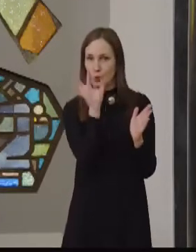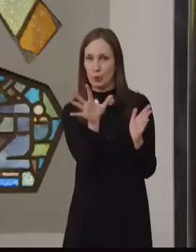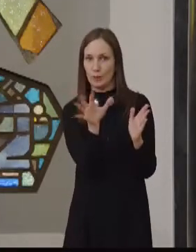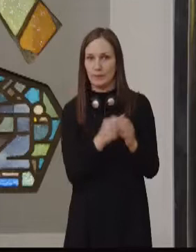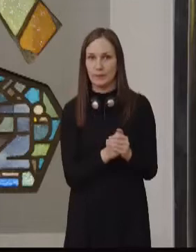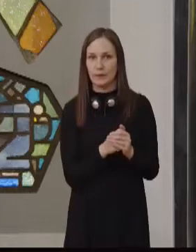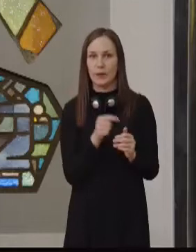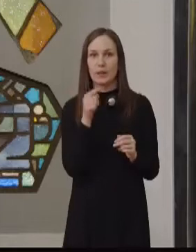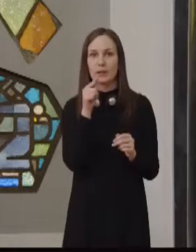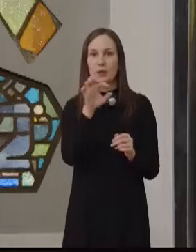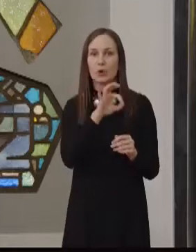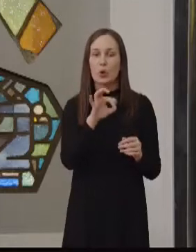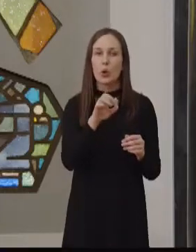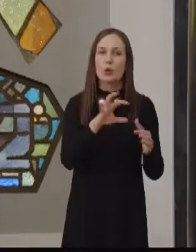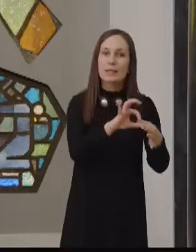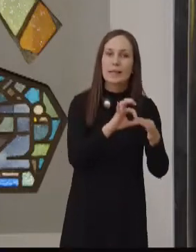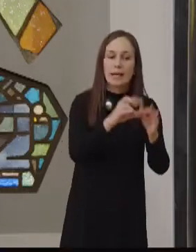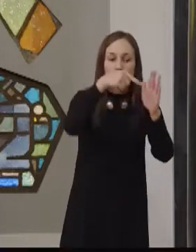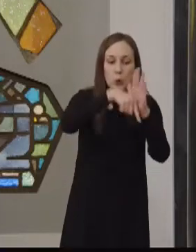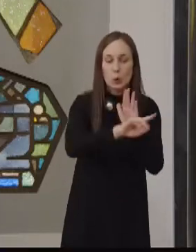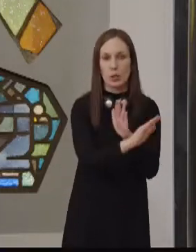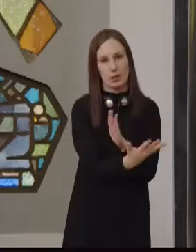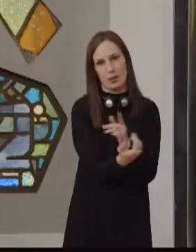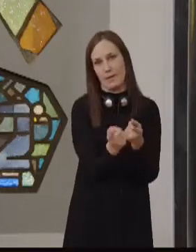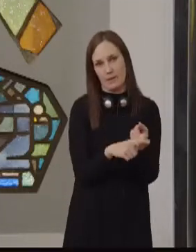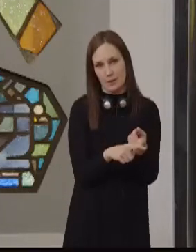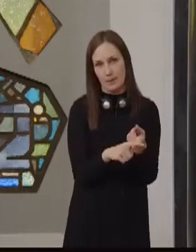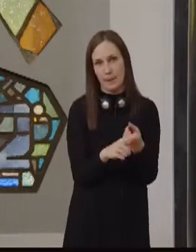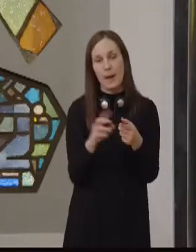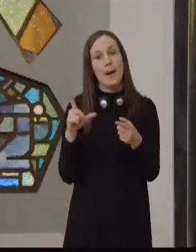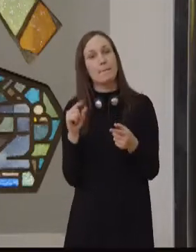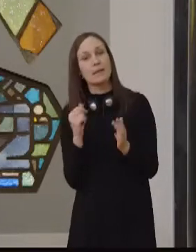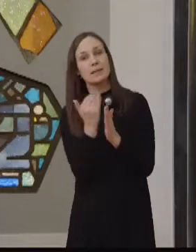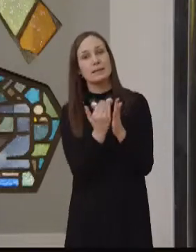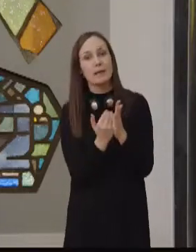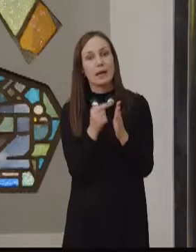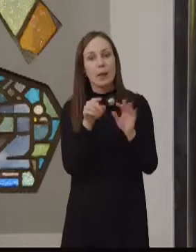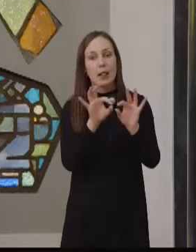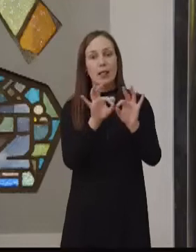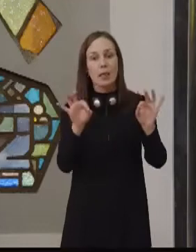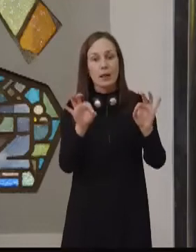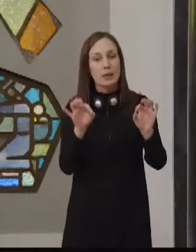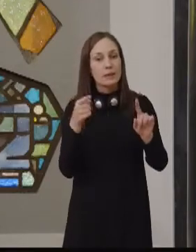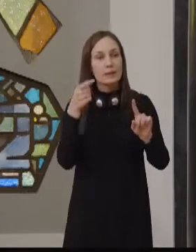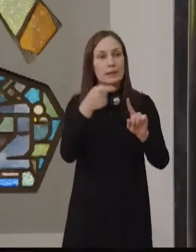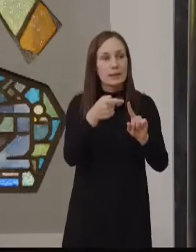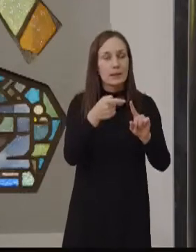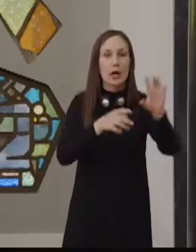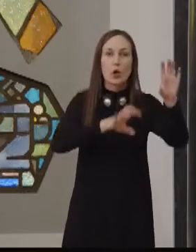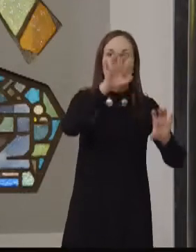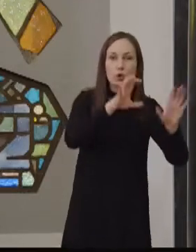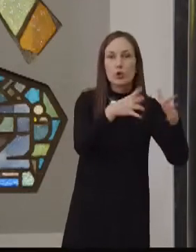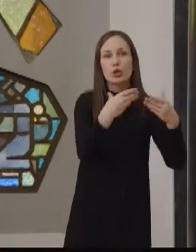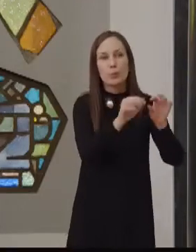about family, it speaks about the contents of this relation. Partnership